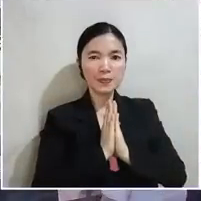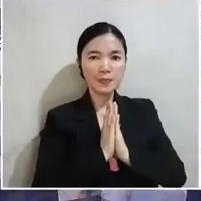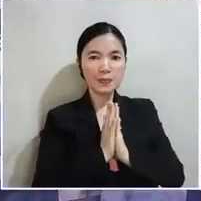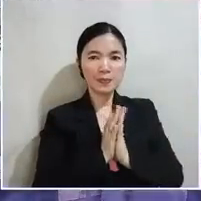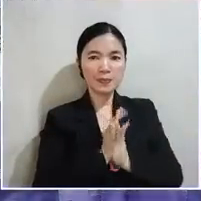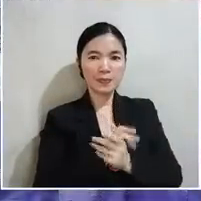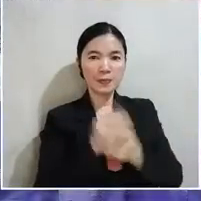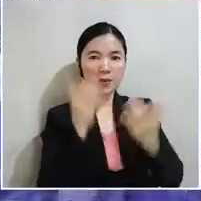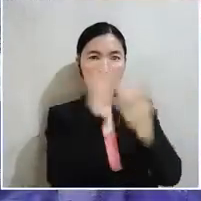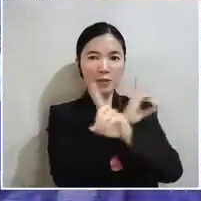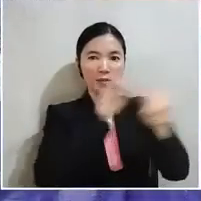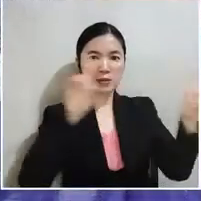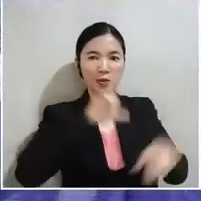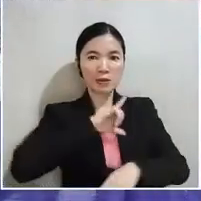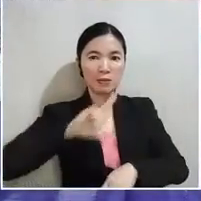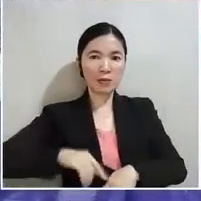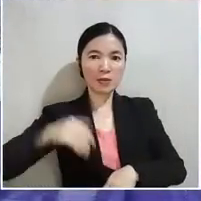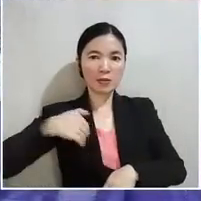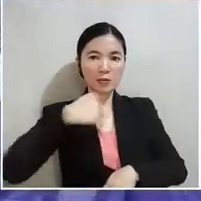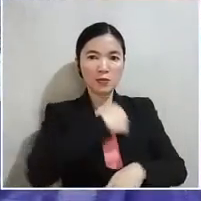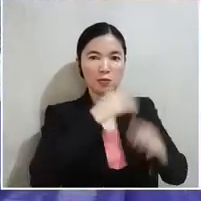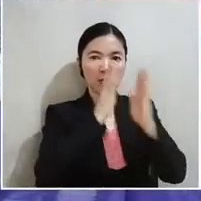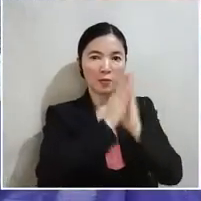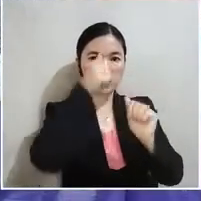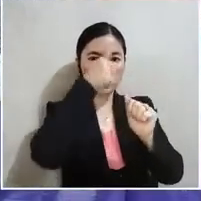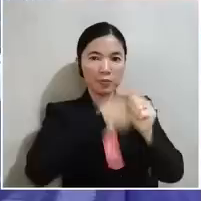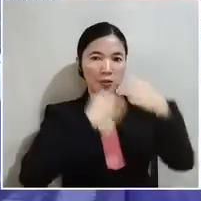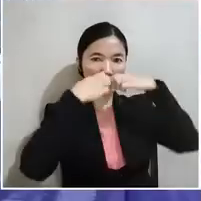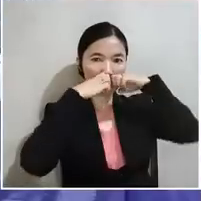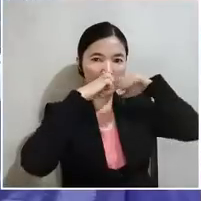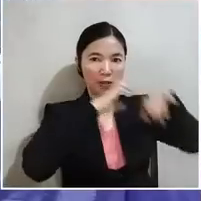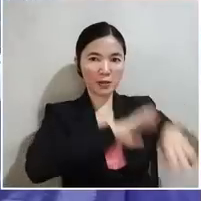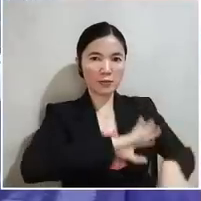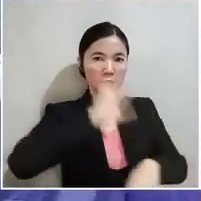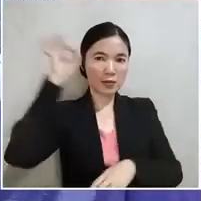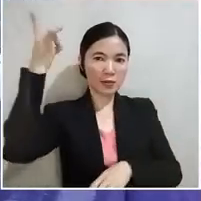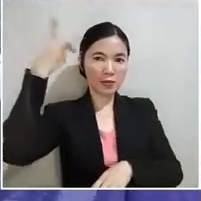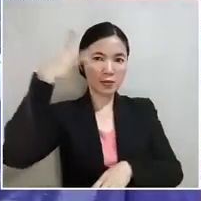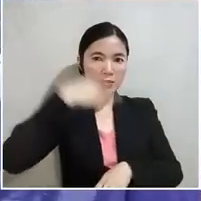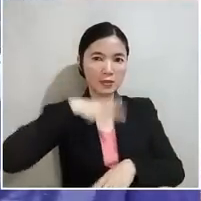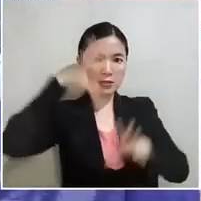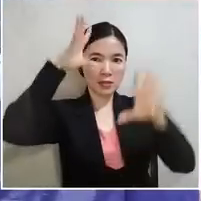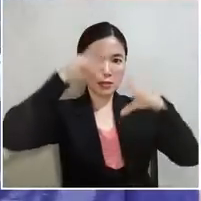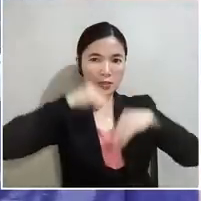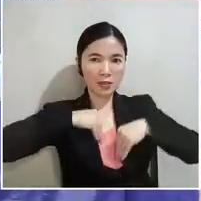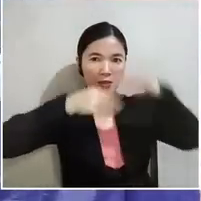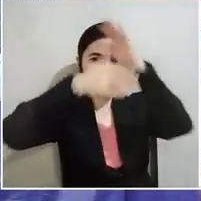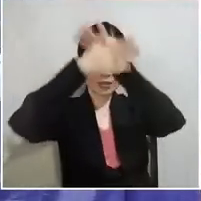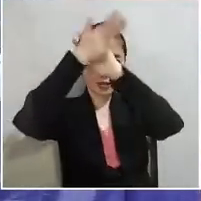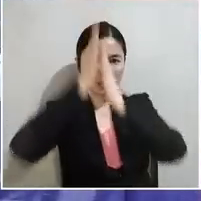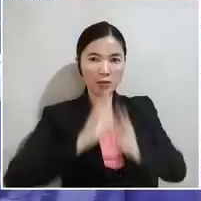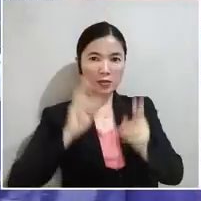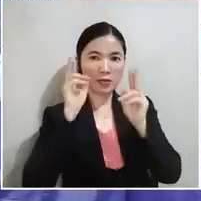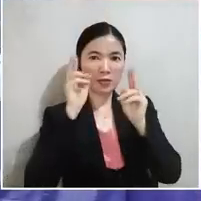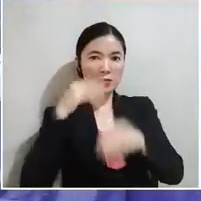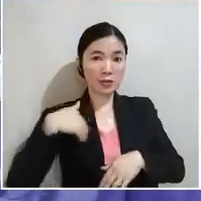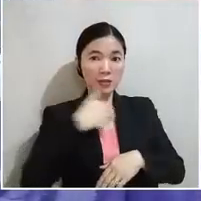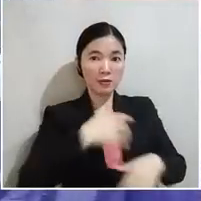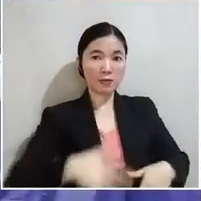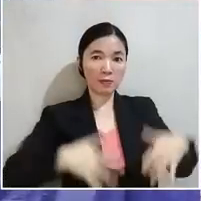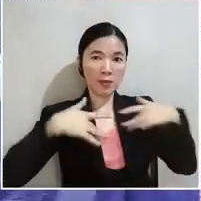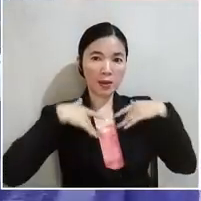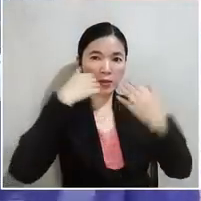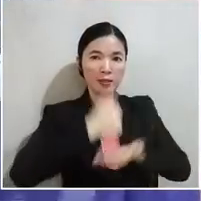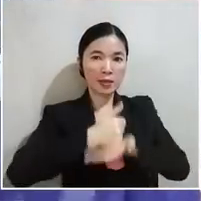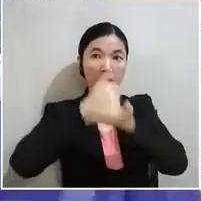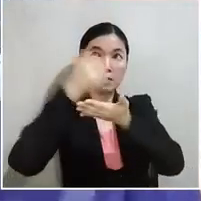Deliver us, Lord, we pray, from every evil. Graciously grant peace in our days, that by the help of your